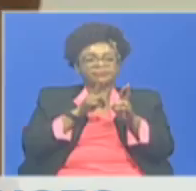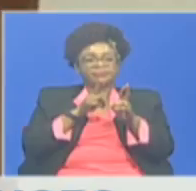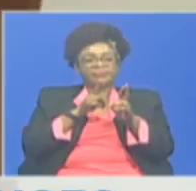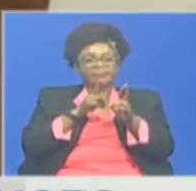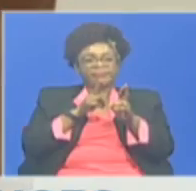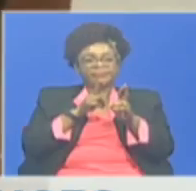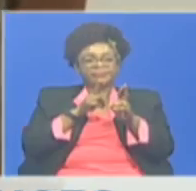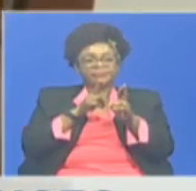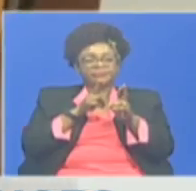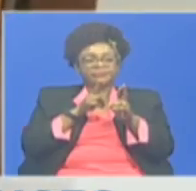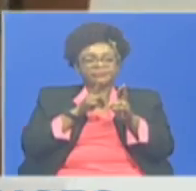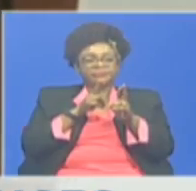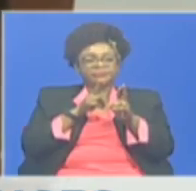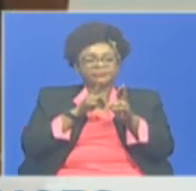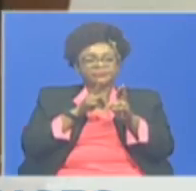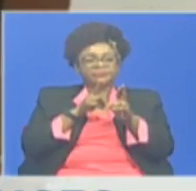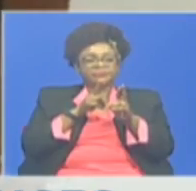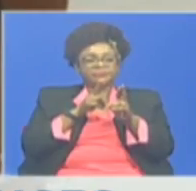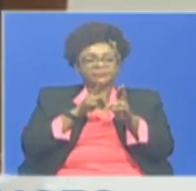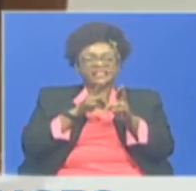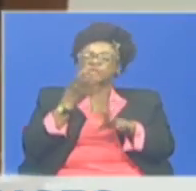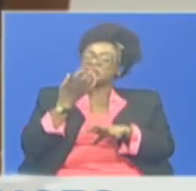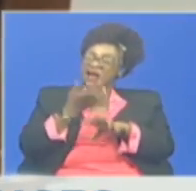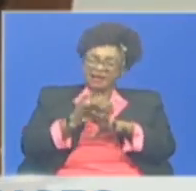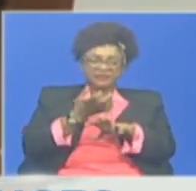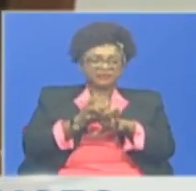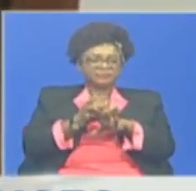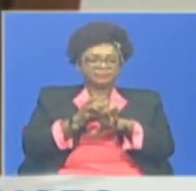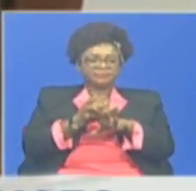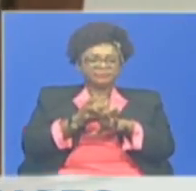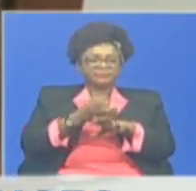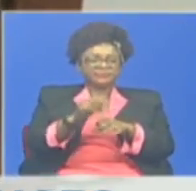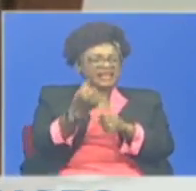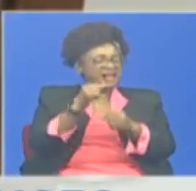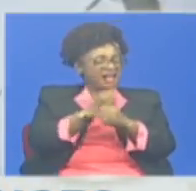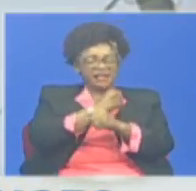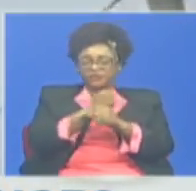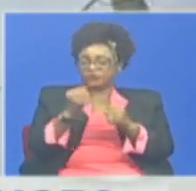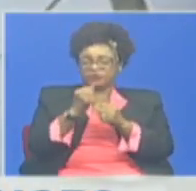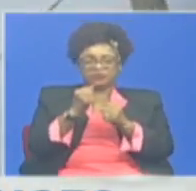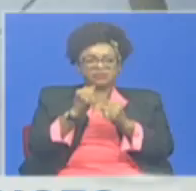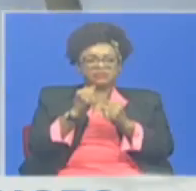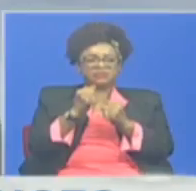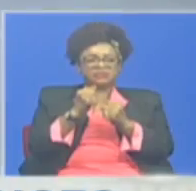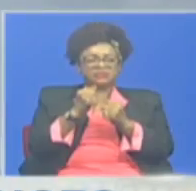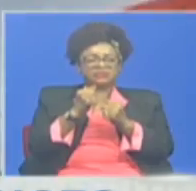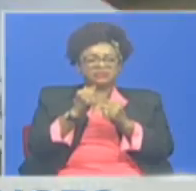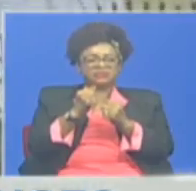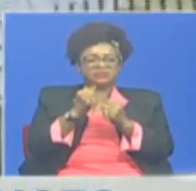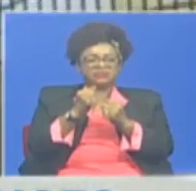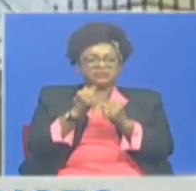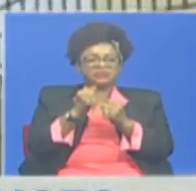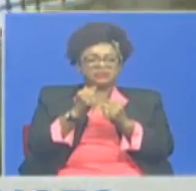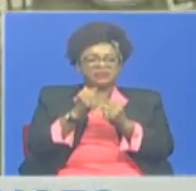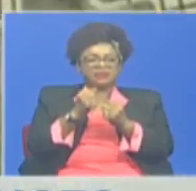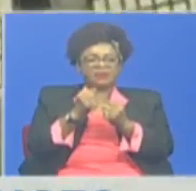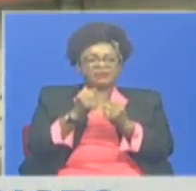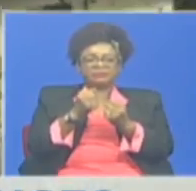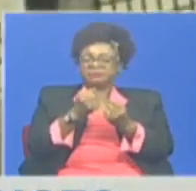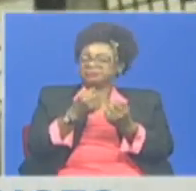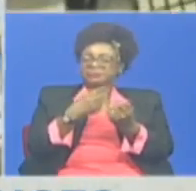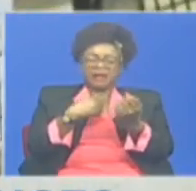Yes, Bella. It was hard. I can't have contact with my 3 girls, my wife and our